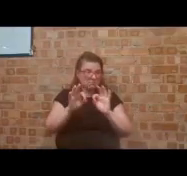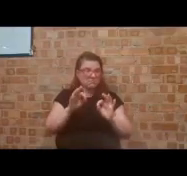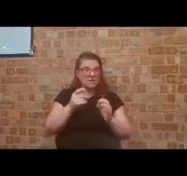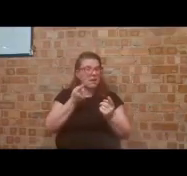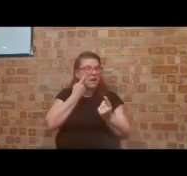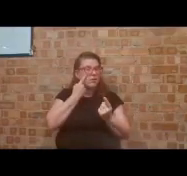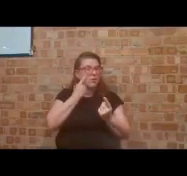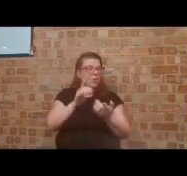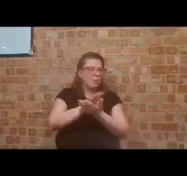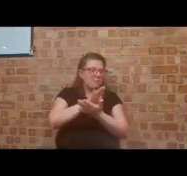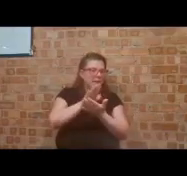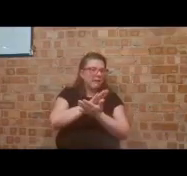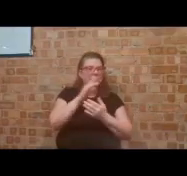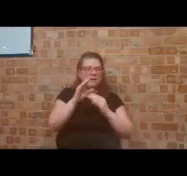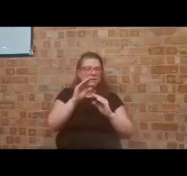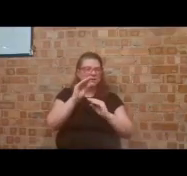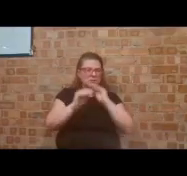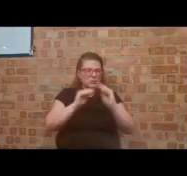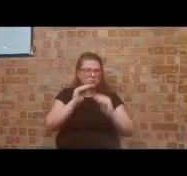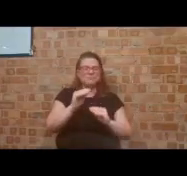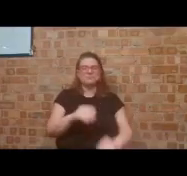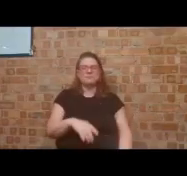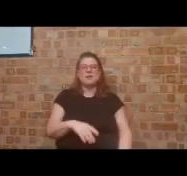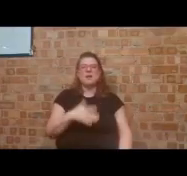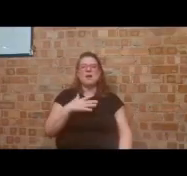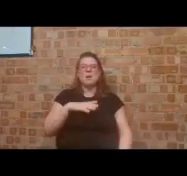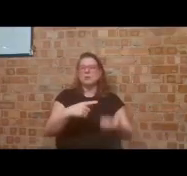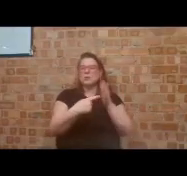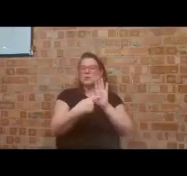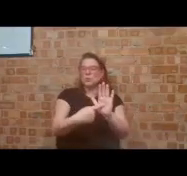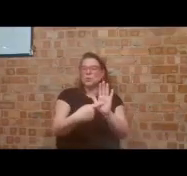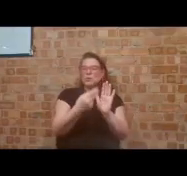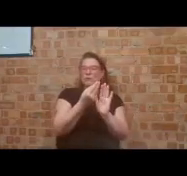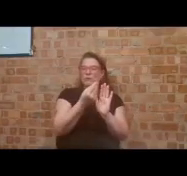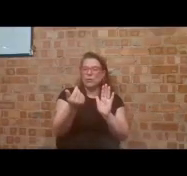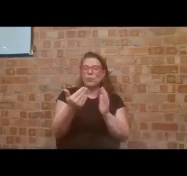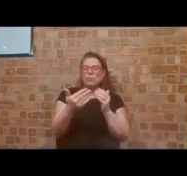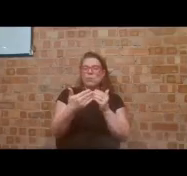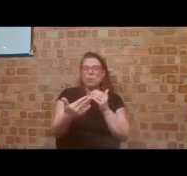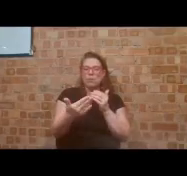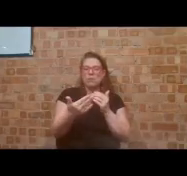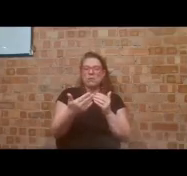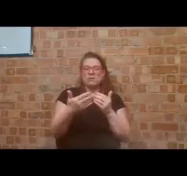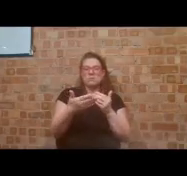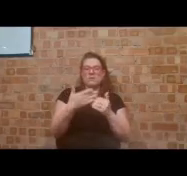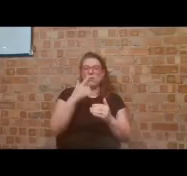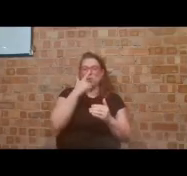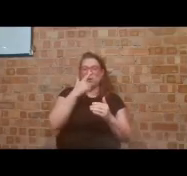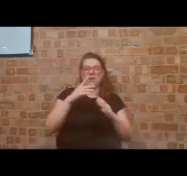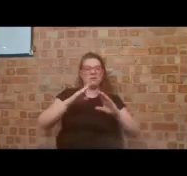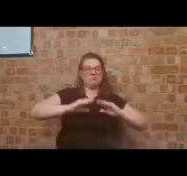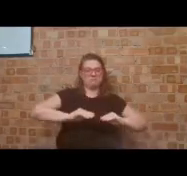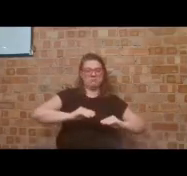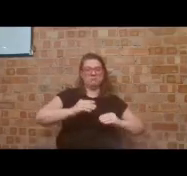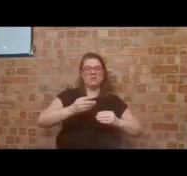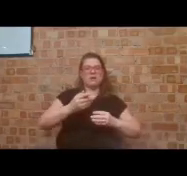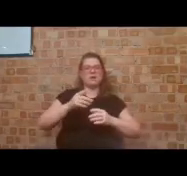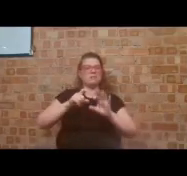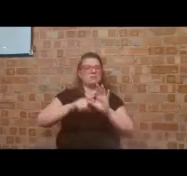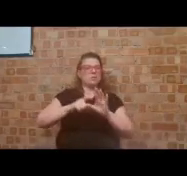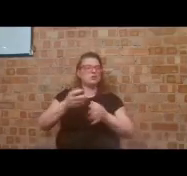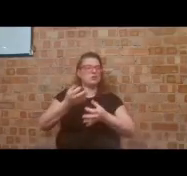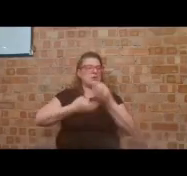I want to show you a couple more things before we go to question and answer. The first thing I want to show you